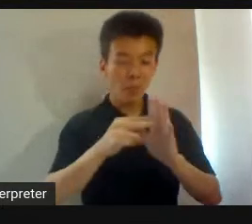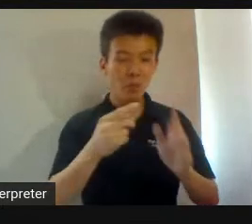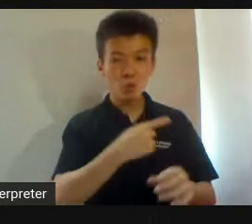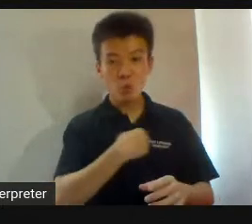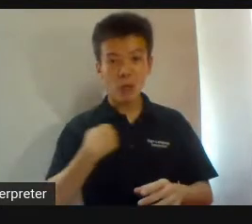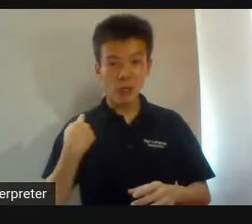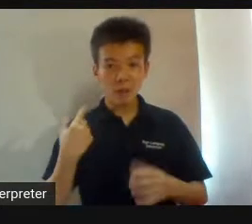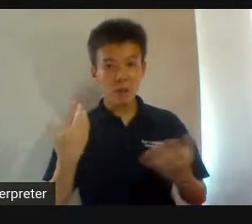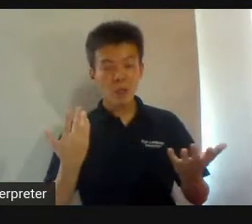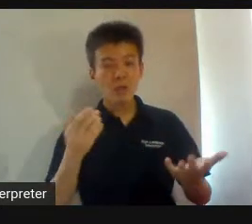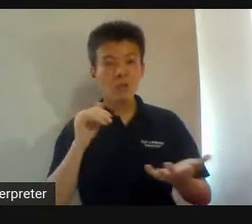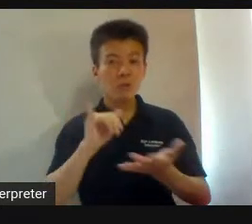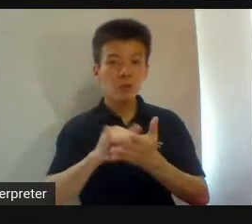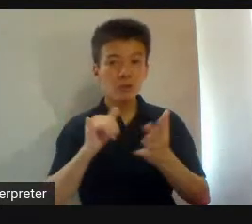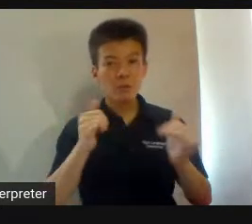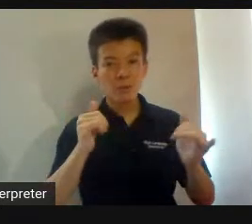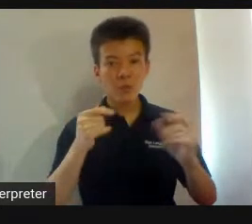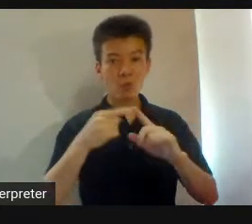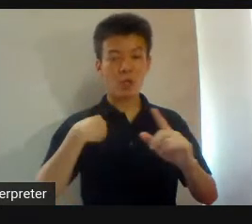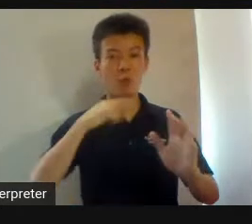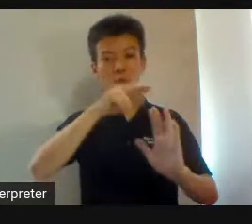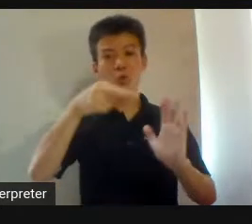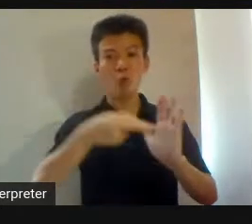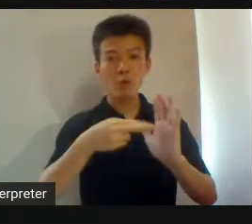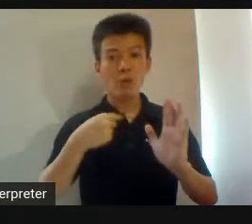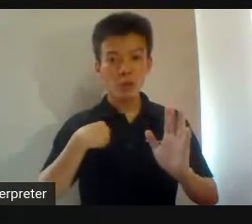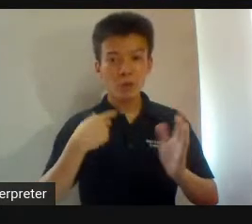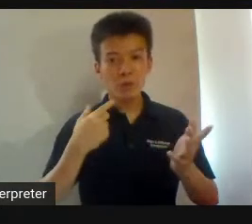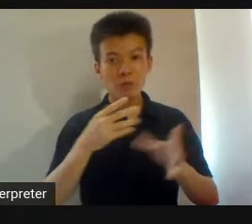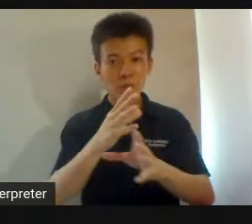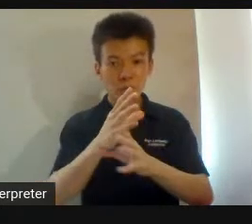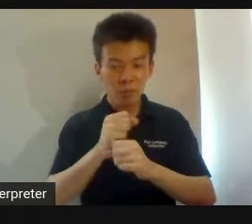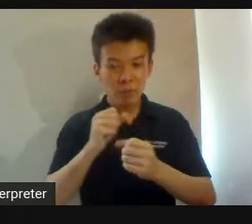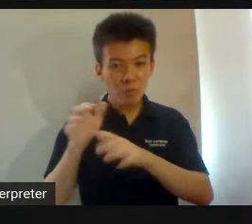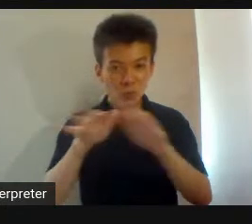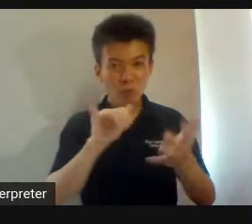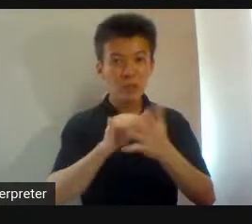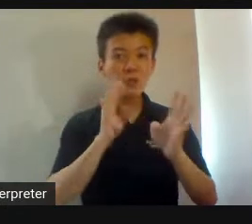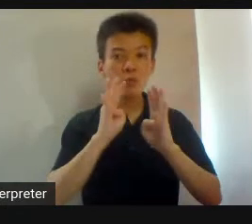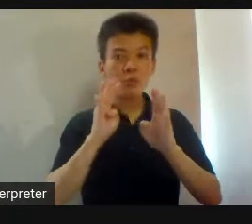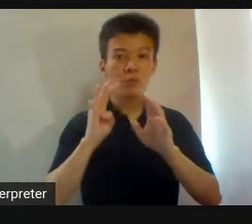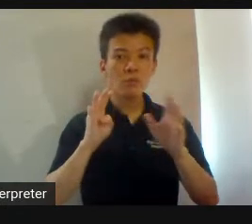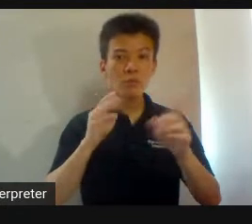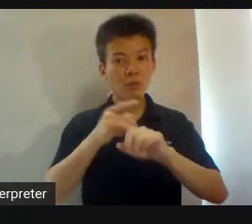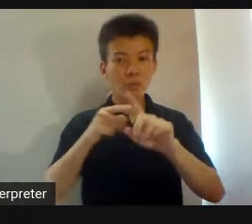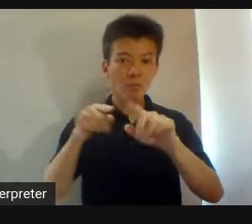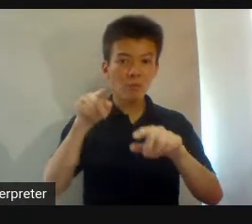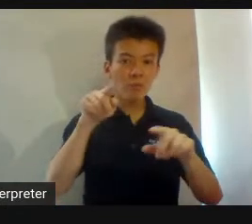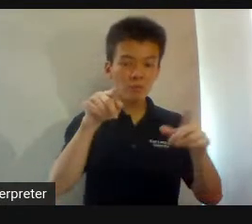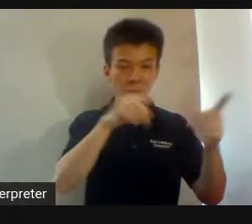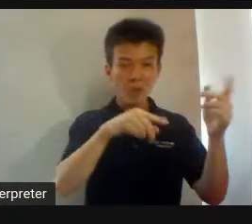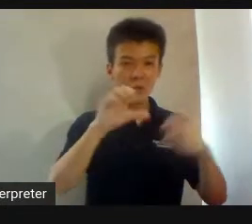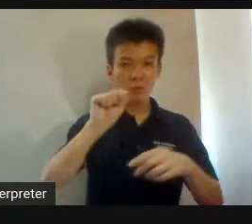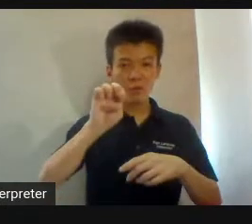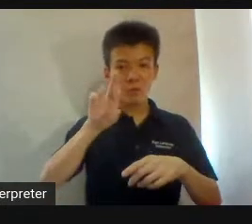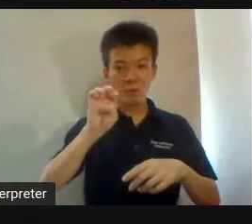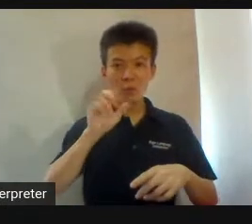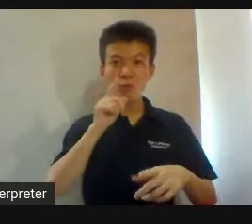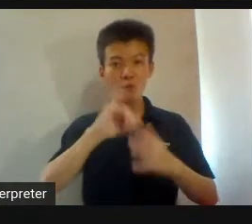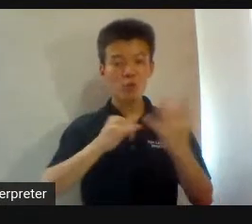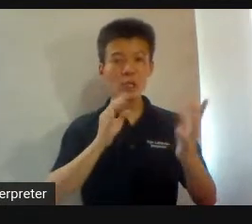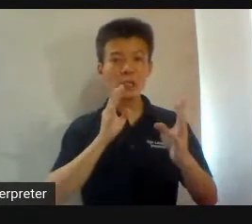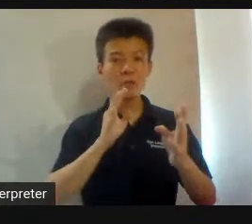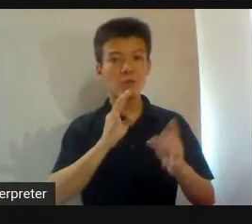and how does it sort of play into our roles? I'm going to throw the conversation ball right back at Serene, who just spoke.